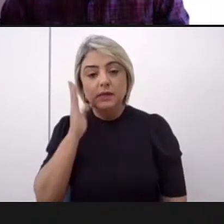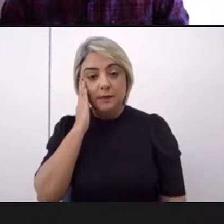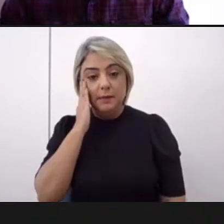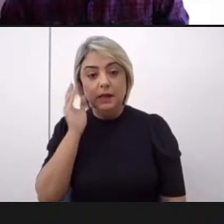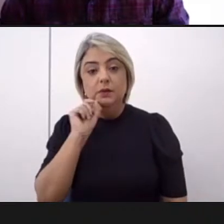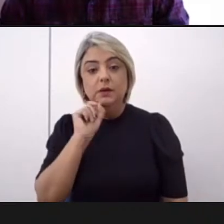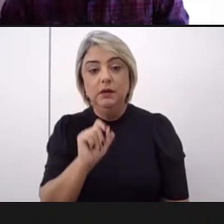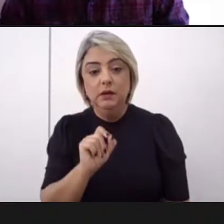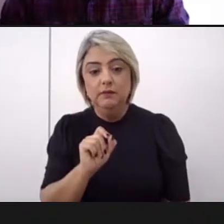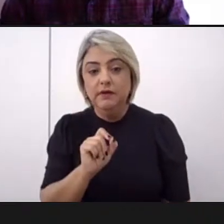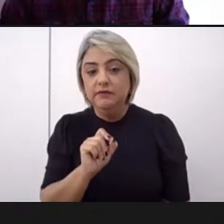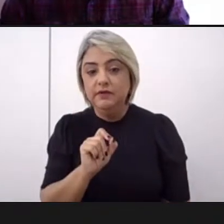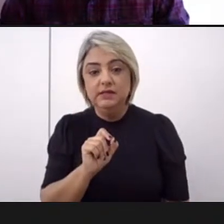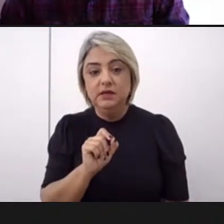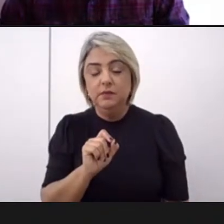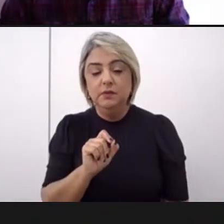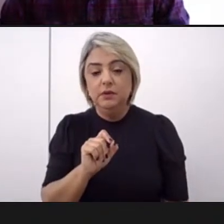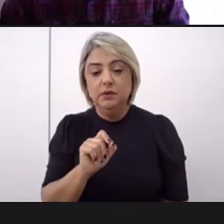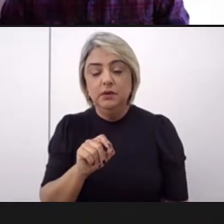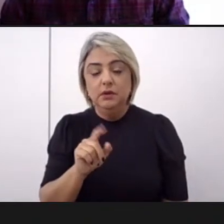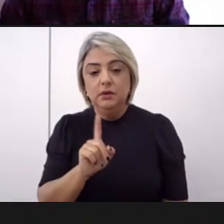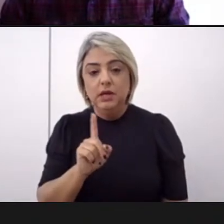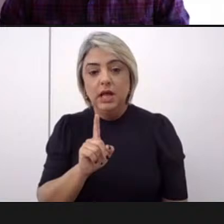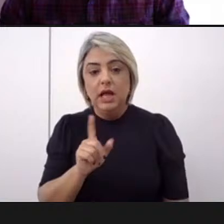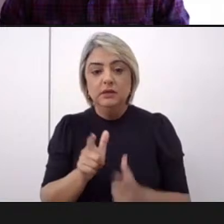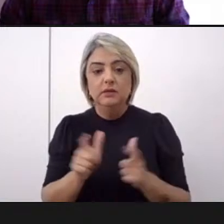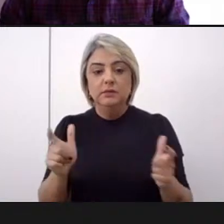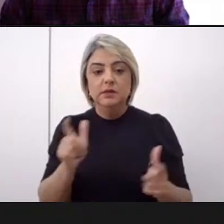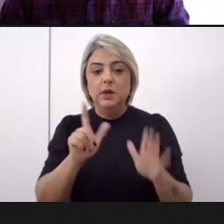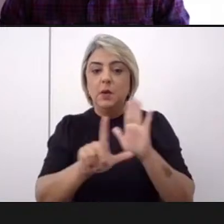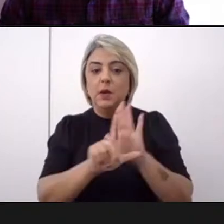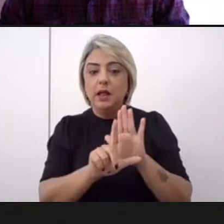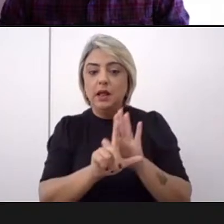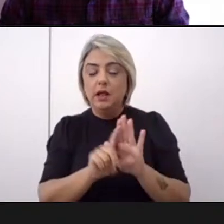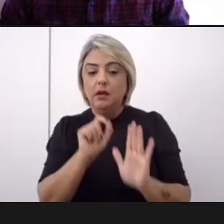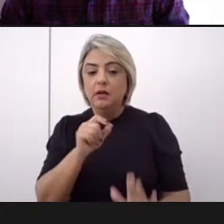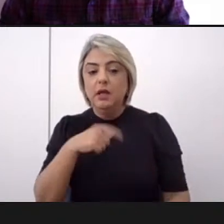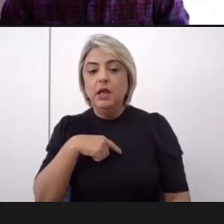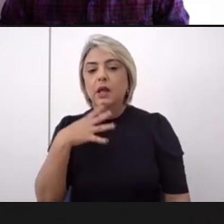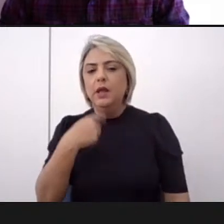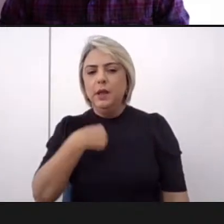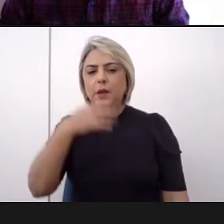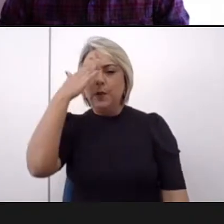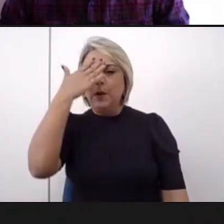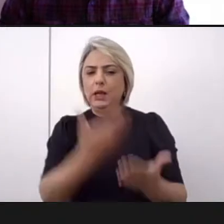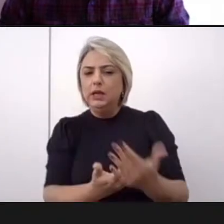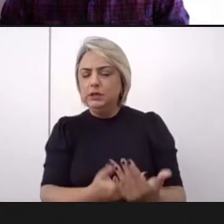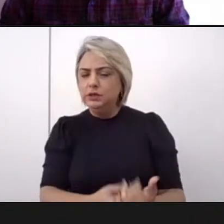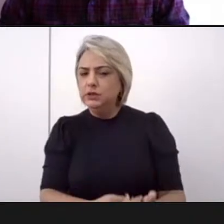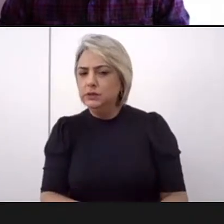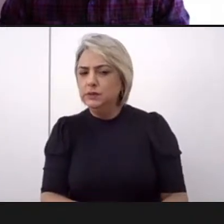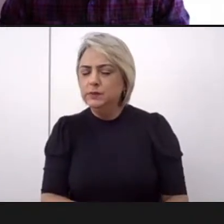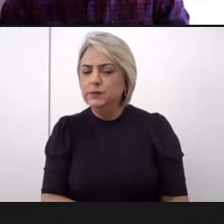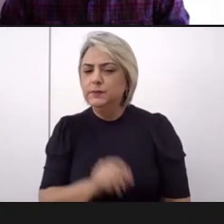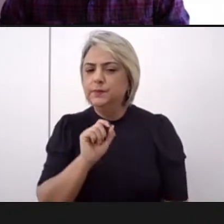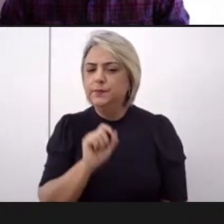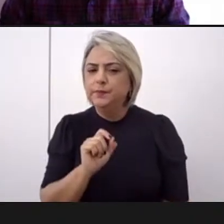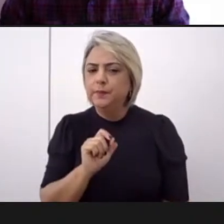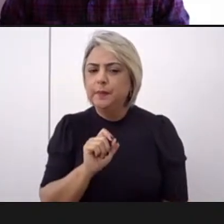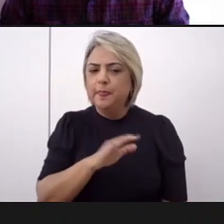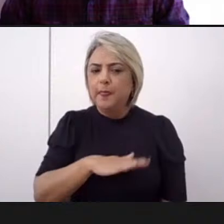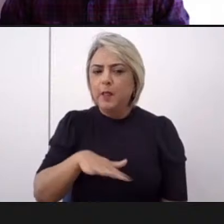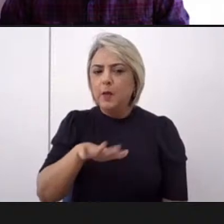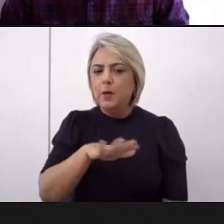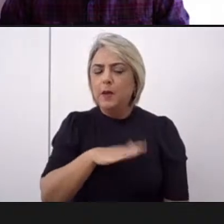legal dimension. I think there is a field of study where there is a